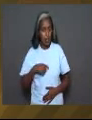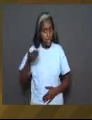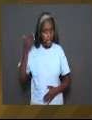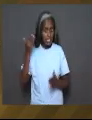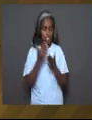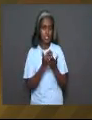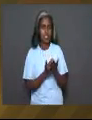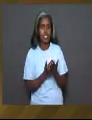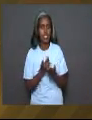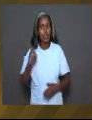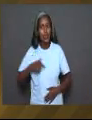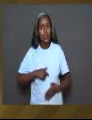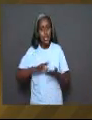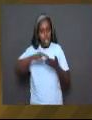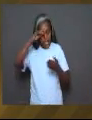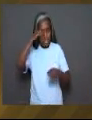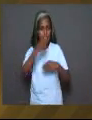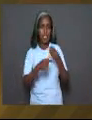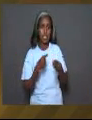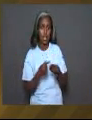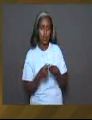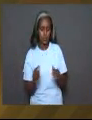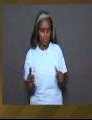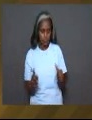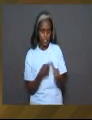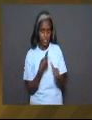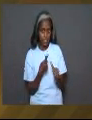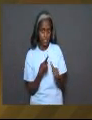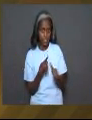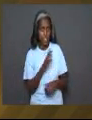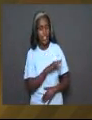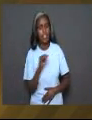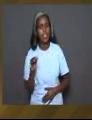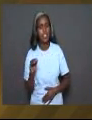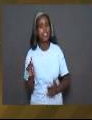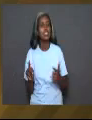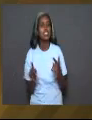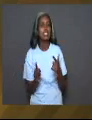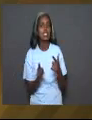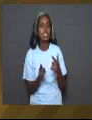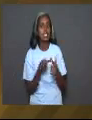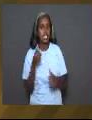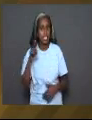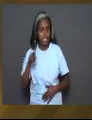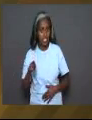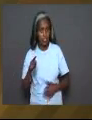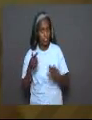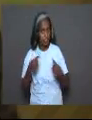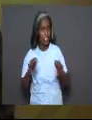lessons, we learned about the first and second derivative